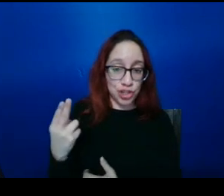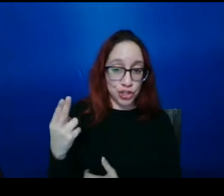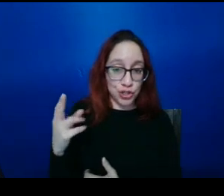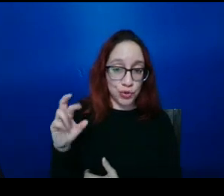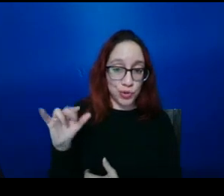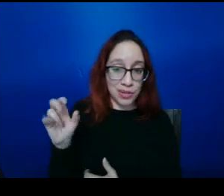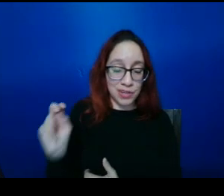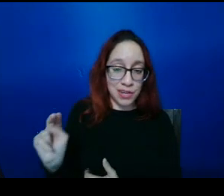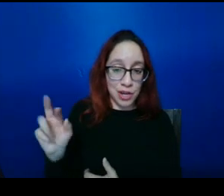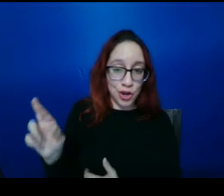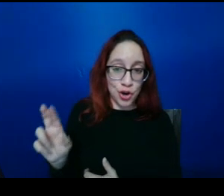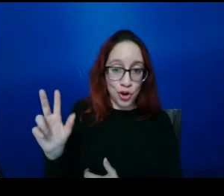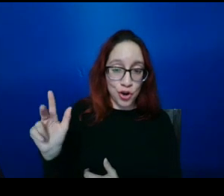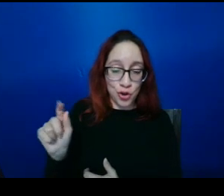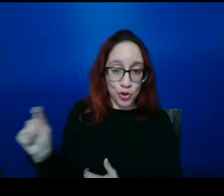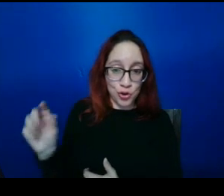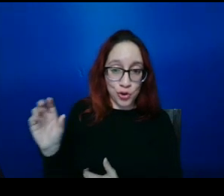number